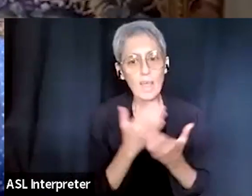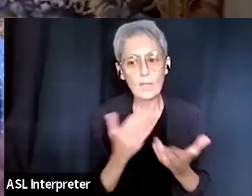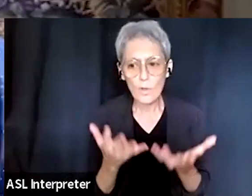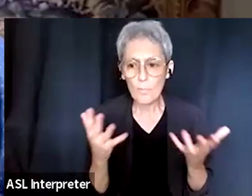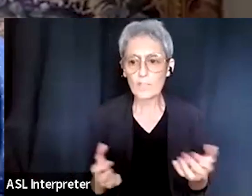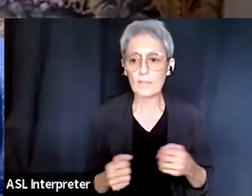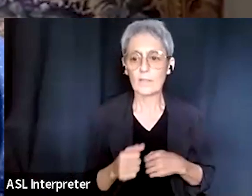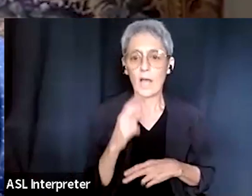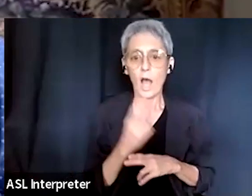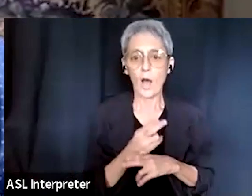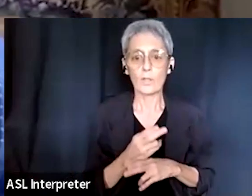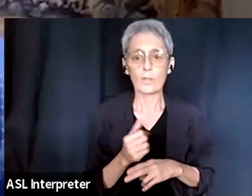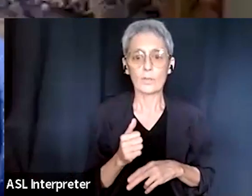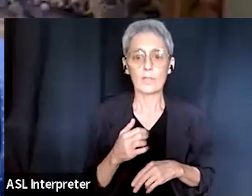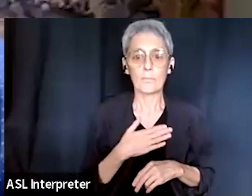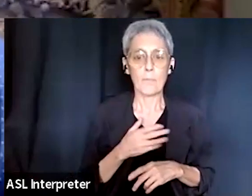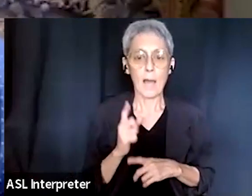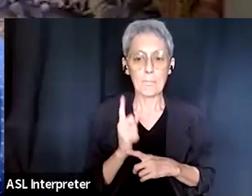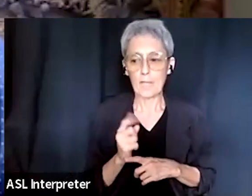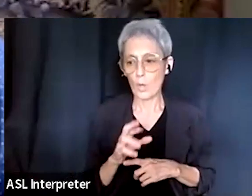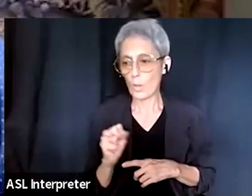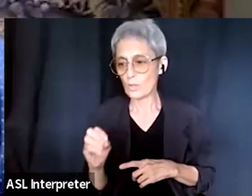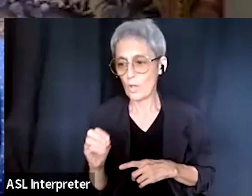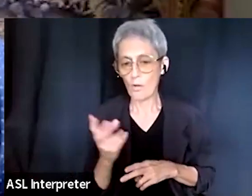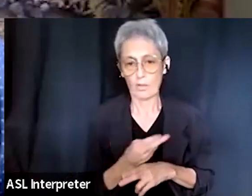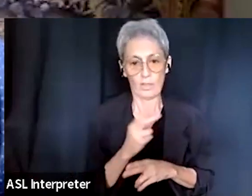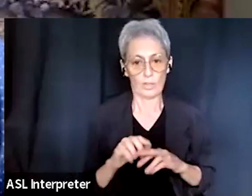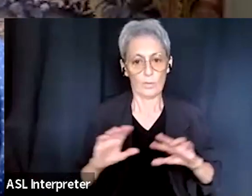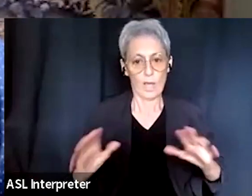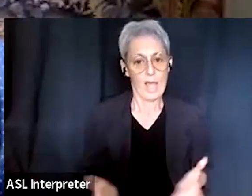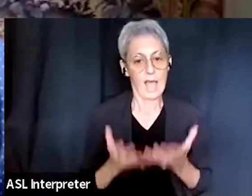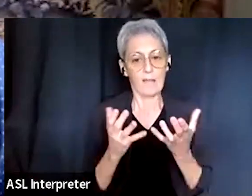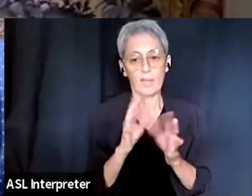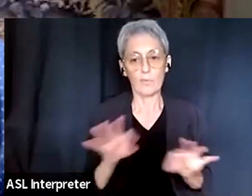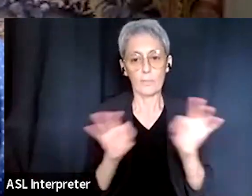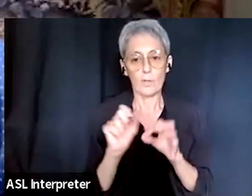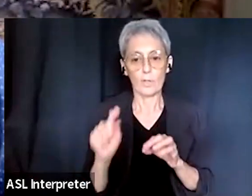use my minute or so to just elevate a really important question.